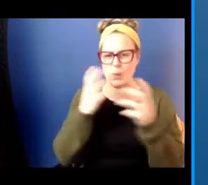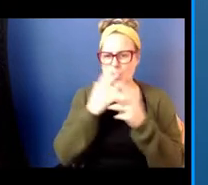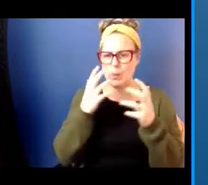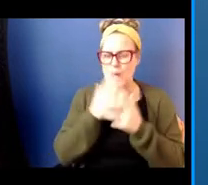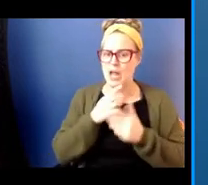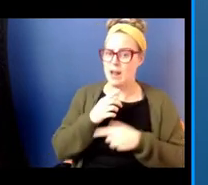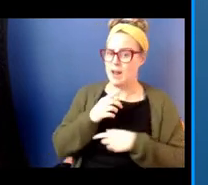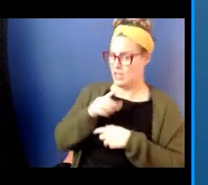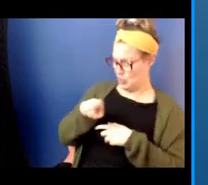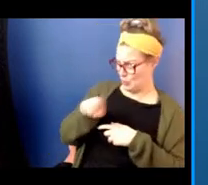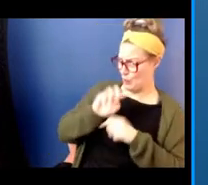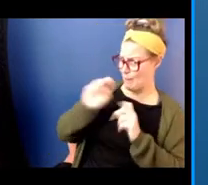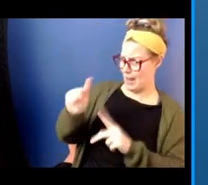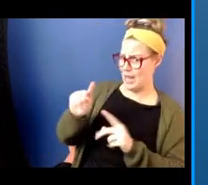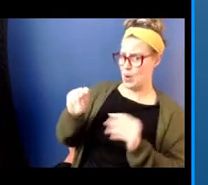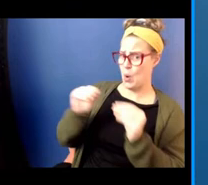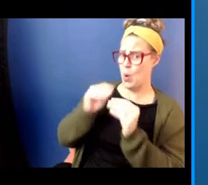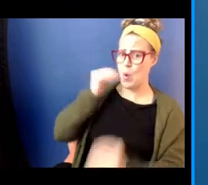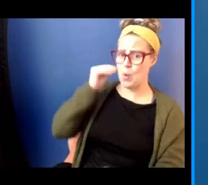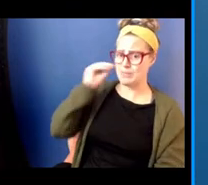bringing back either